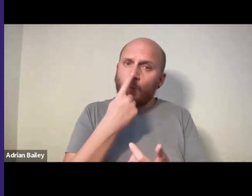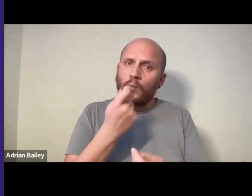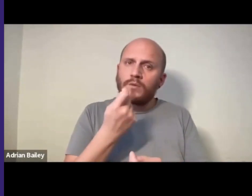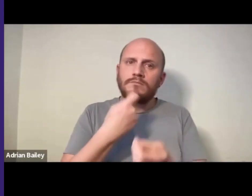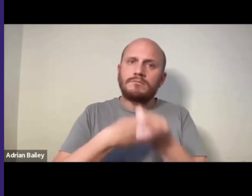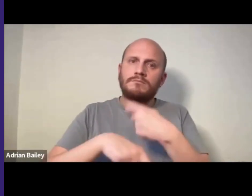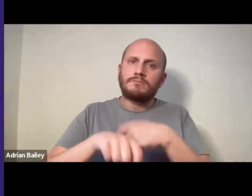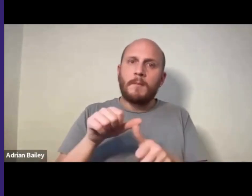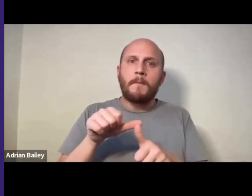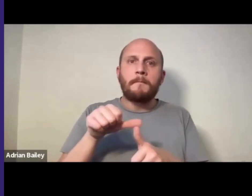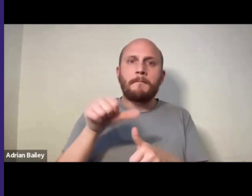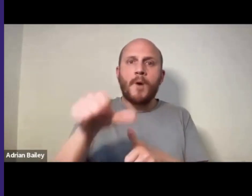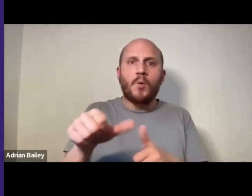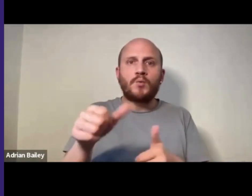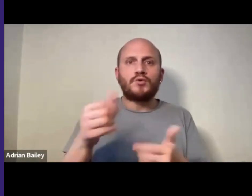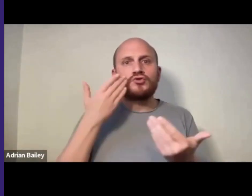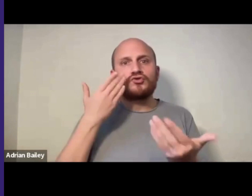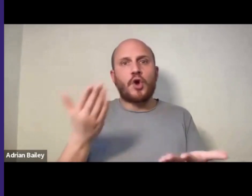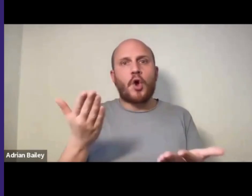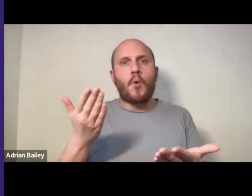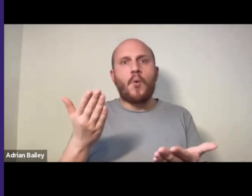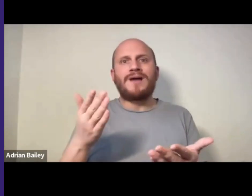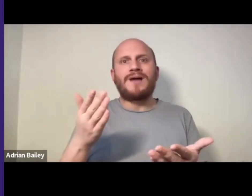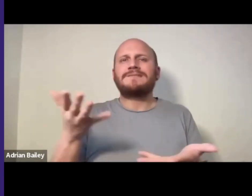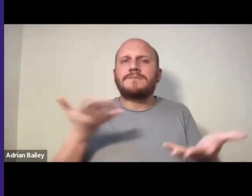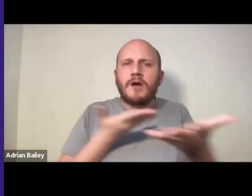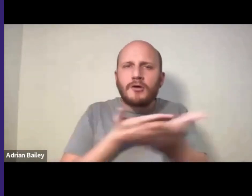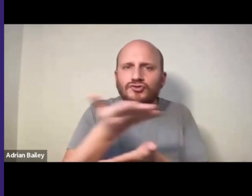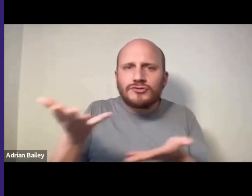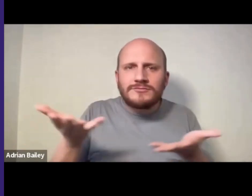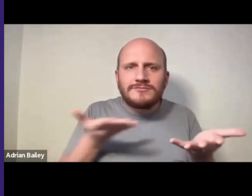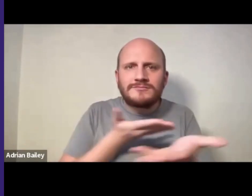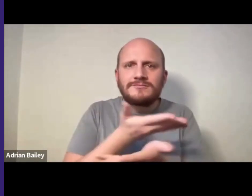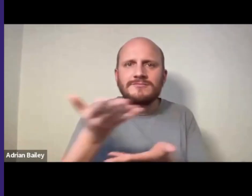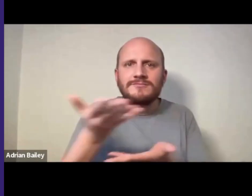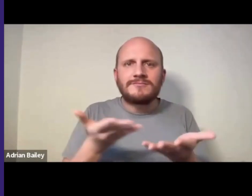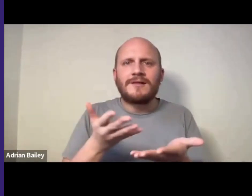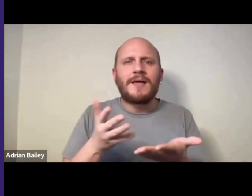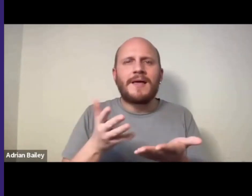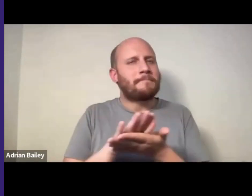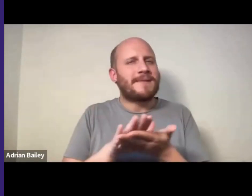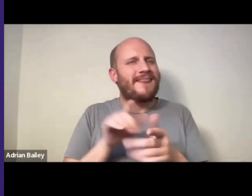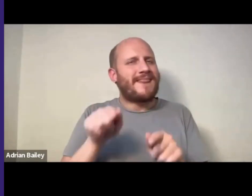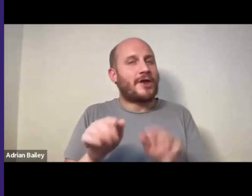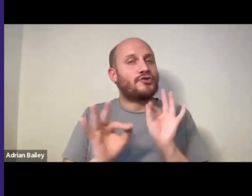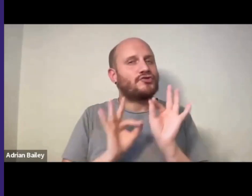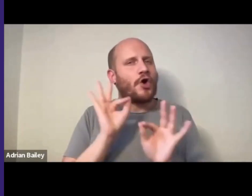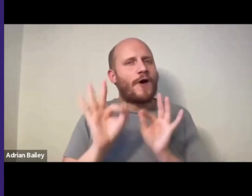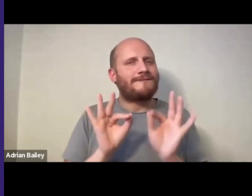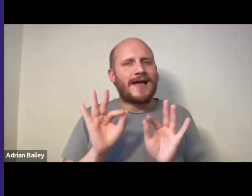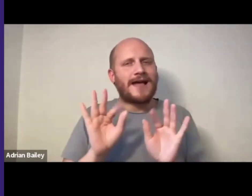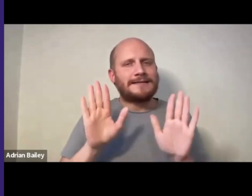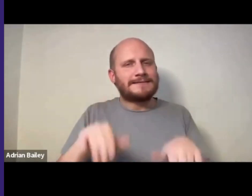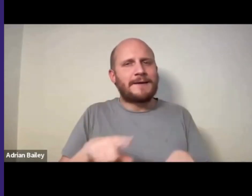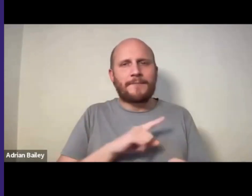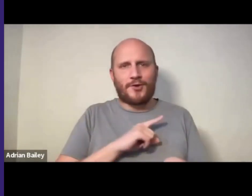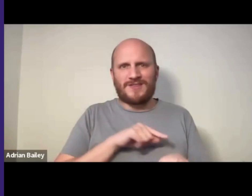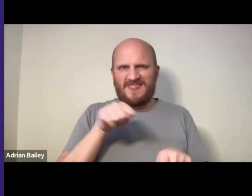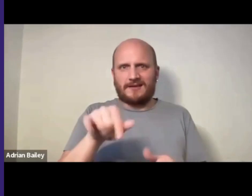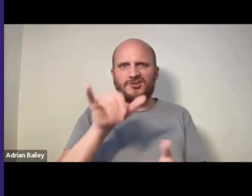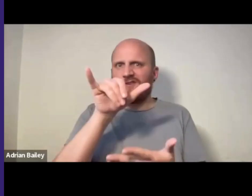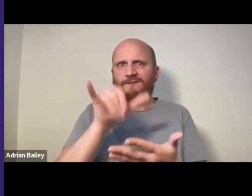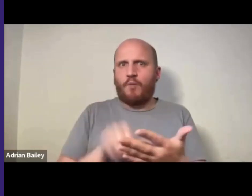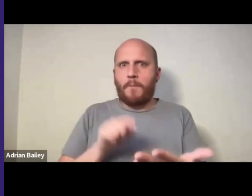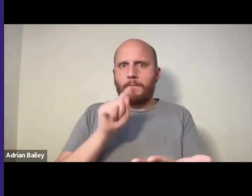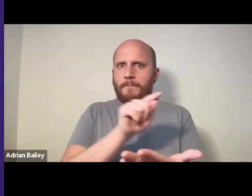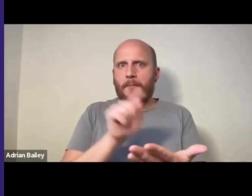of post-show discussion, like a chance to kind of, and maybe a survey isn't the appropriate way to do this because that's just filling in a form. But